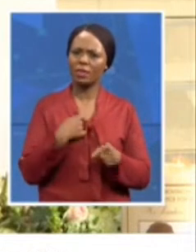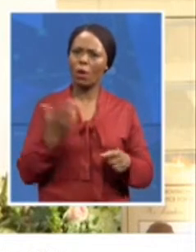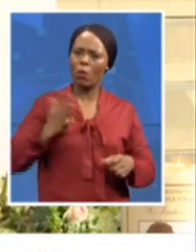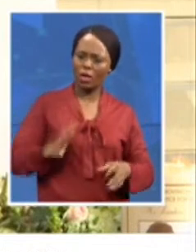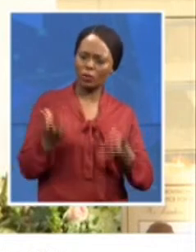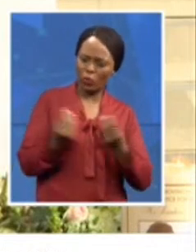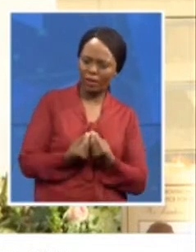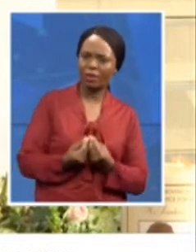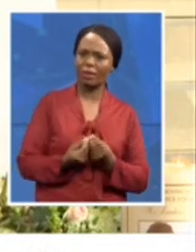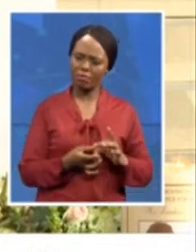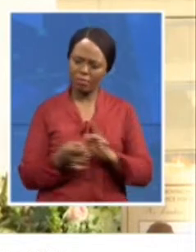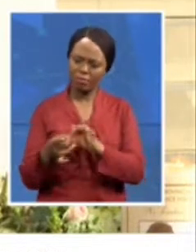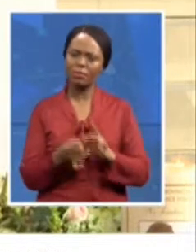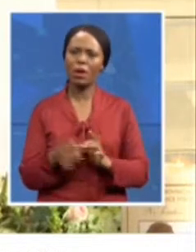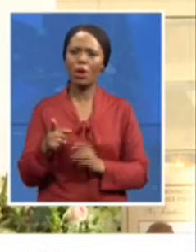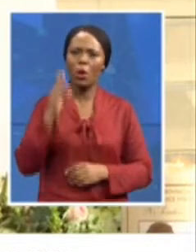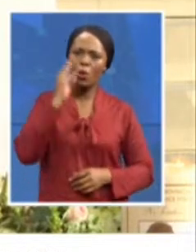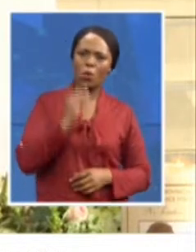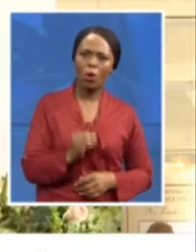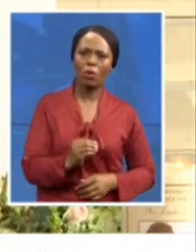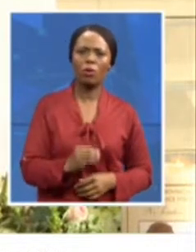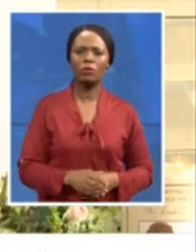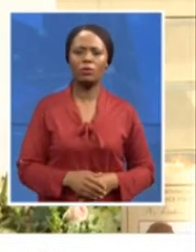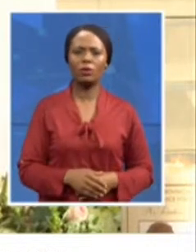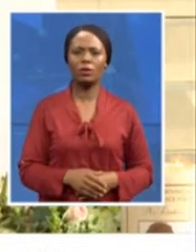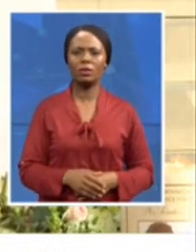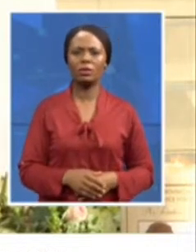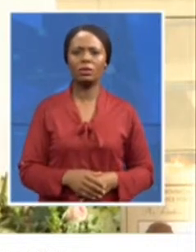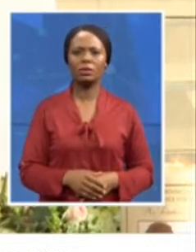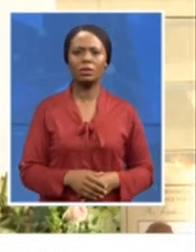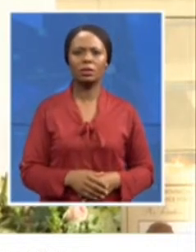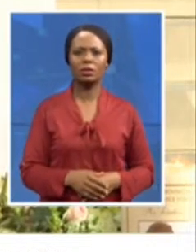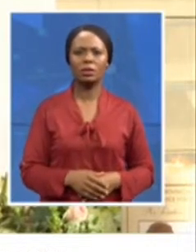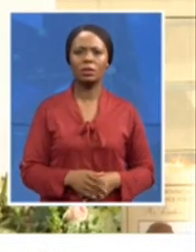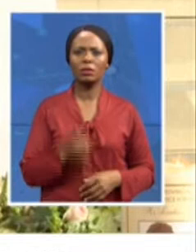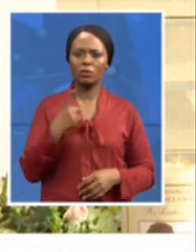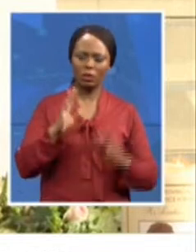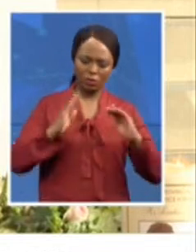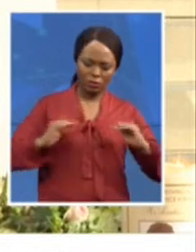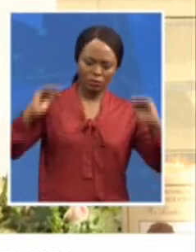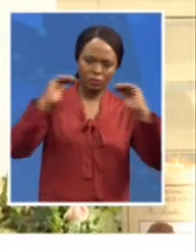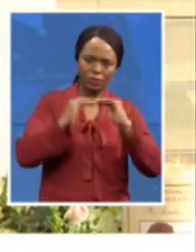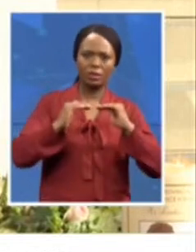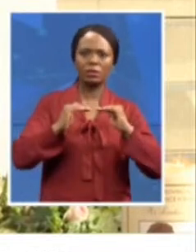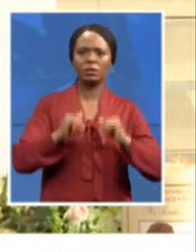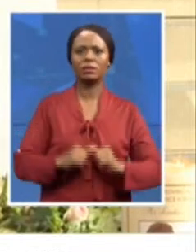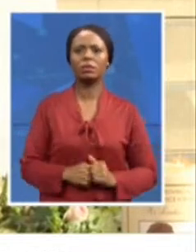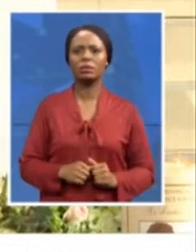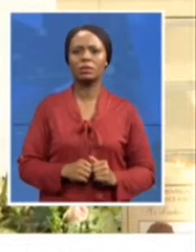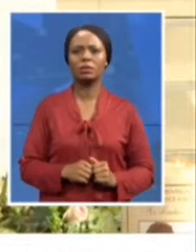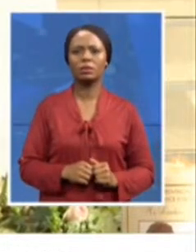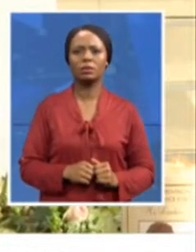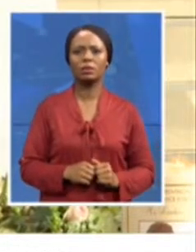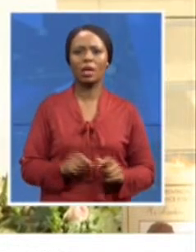conviction. I struggled to articulate that Goko never wanted to be treated like a